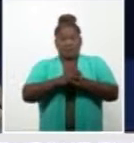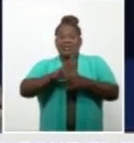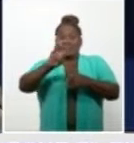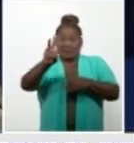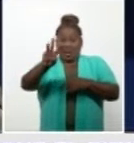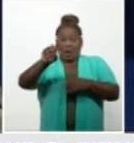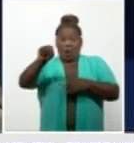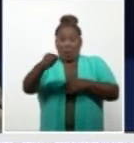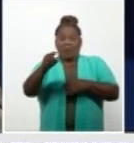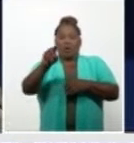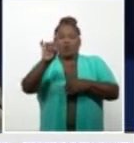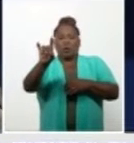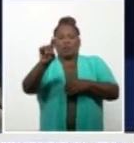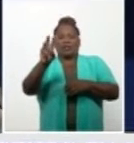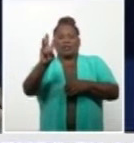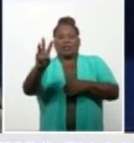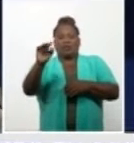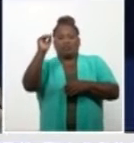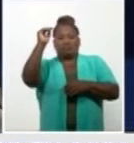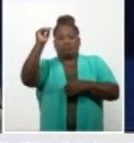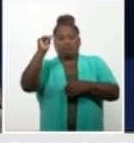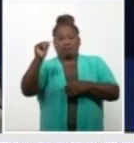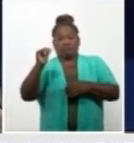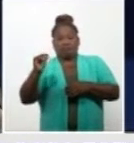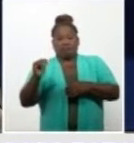than the average of the region.